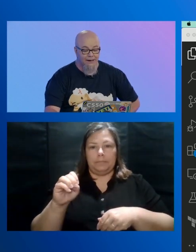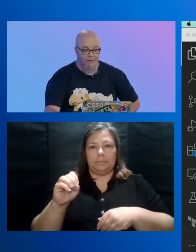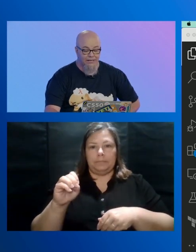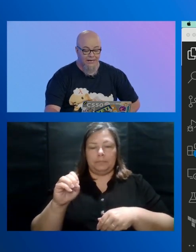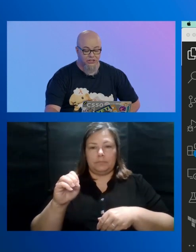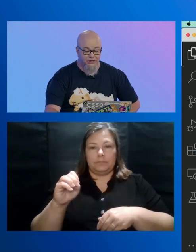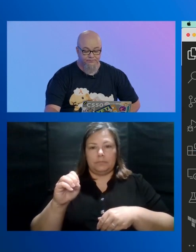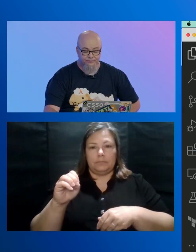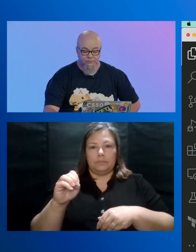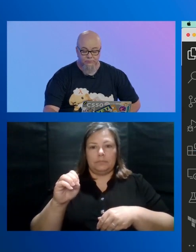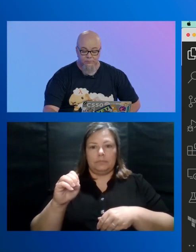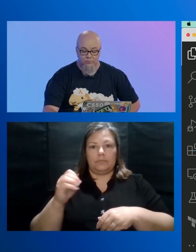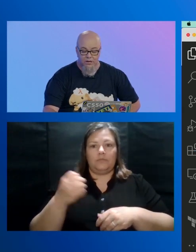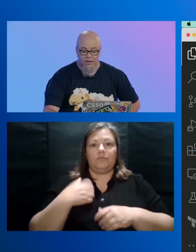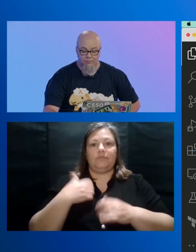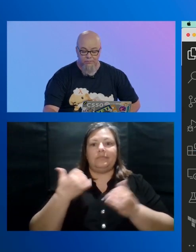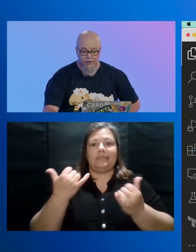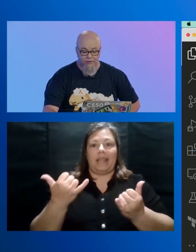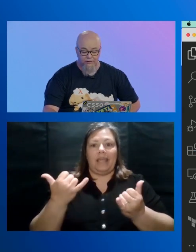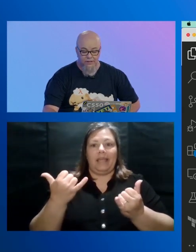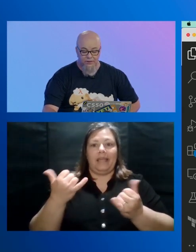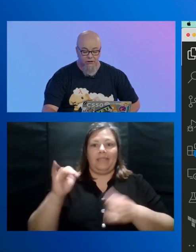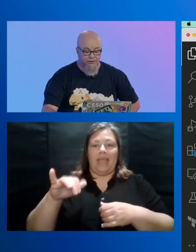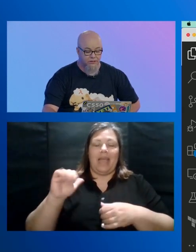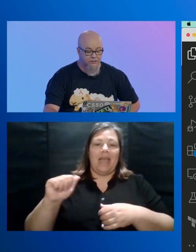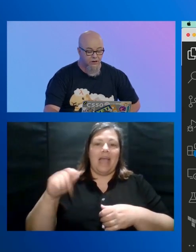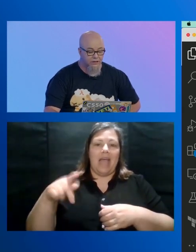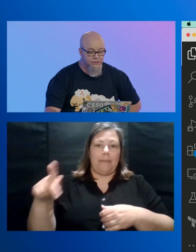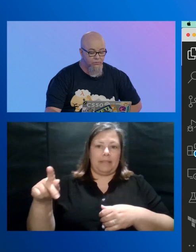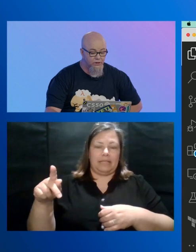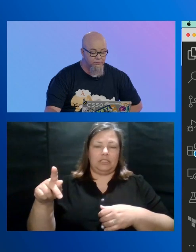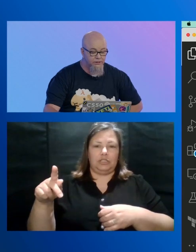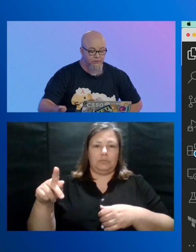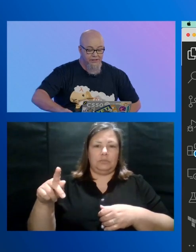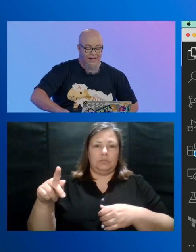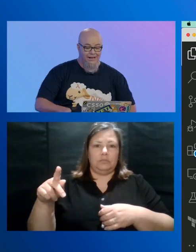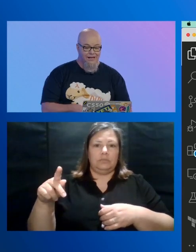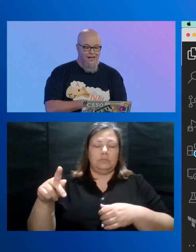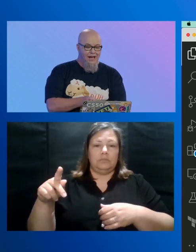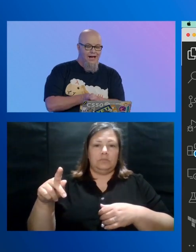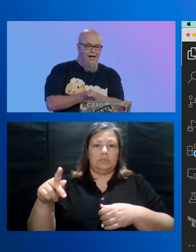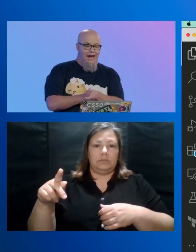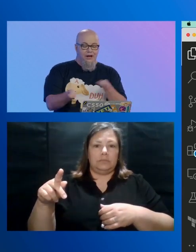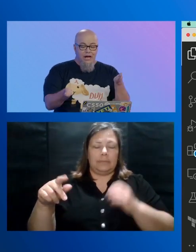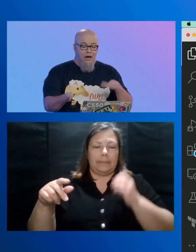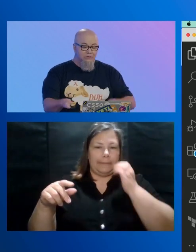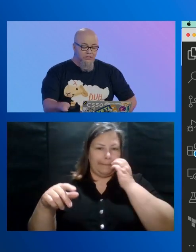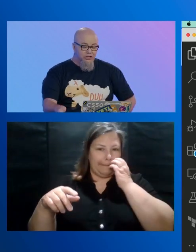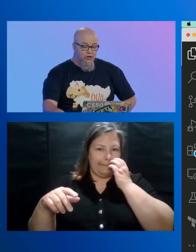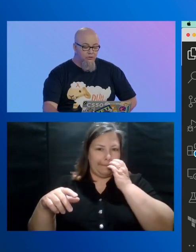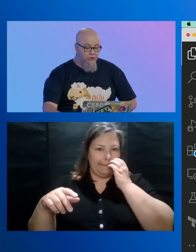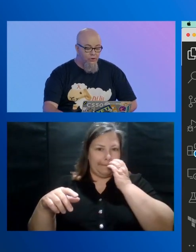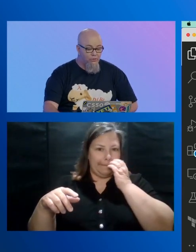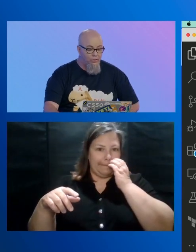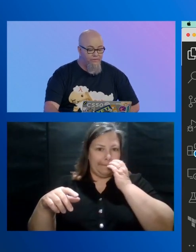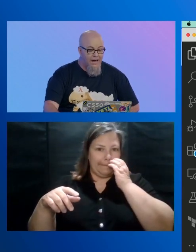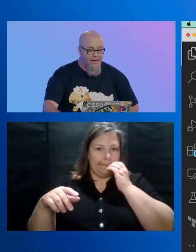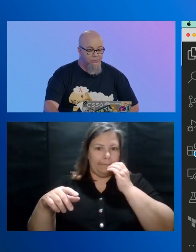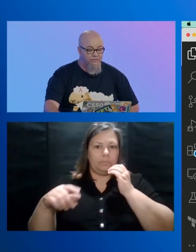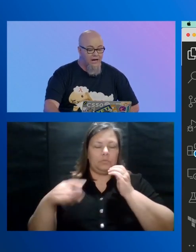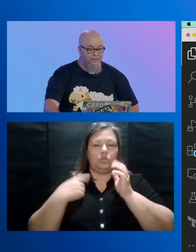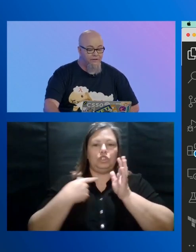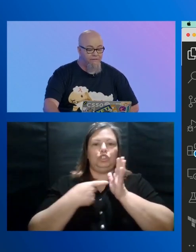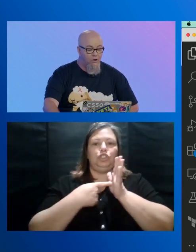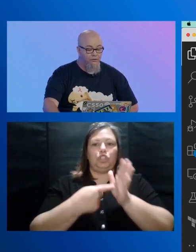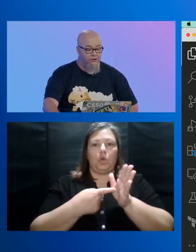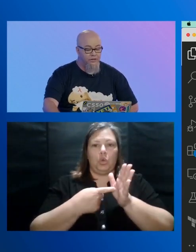this application. And my preview of something or other is gone, so we're going to get rid of that. And I'm just going to show you real quick what we've got is